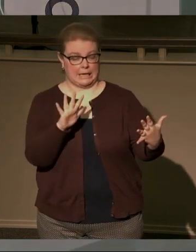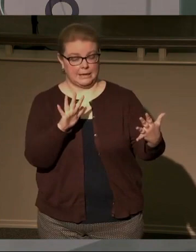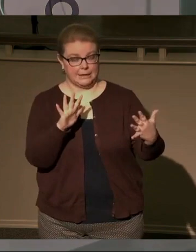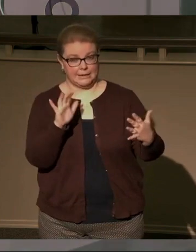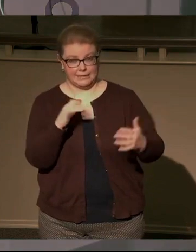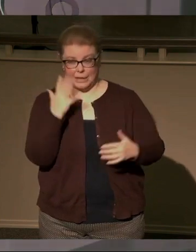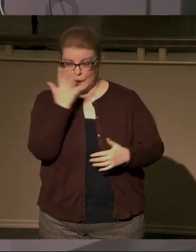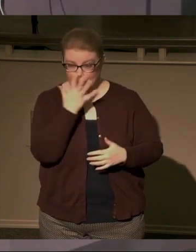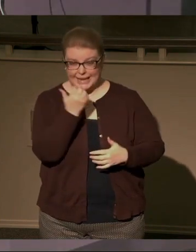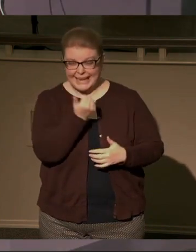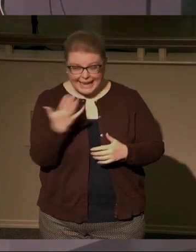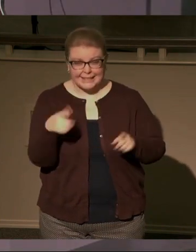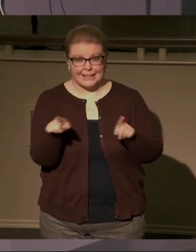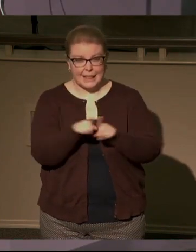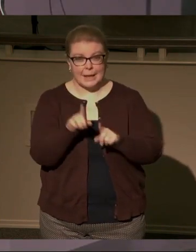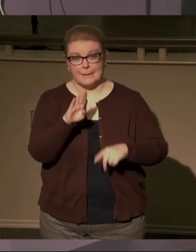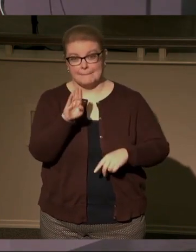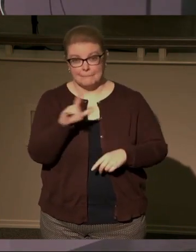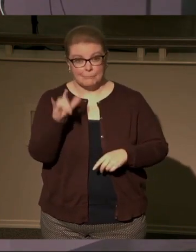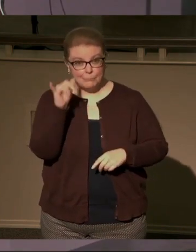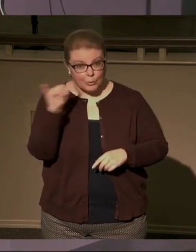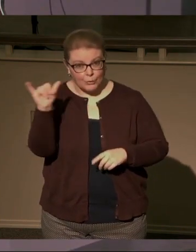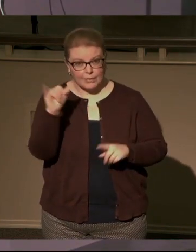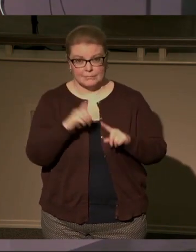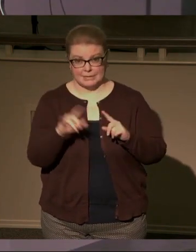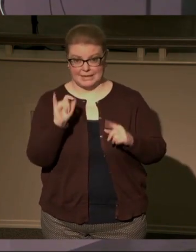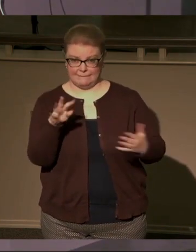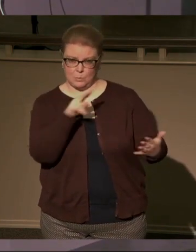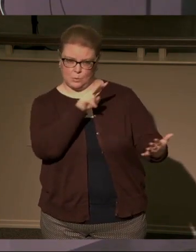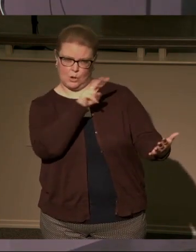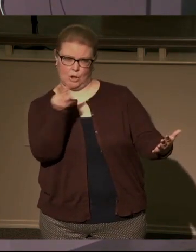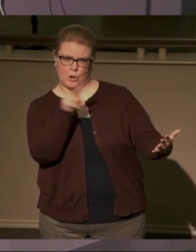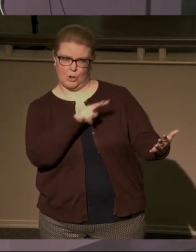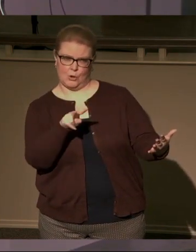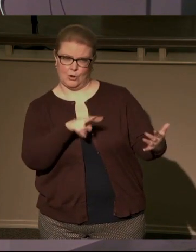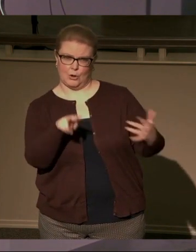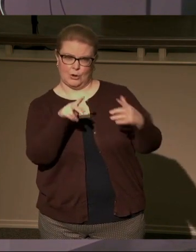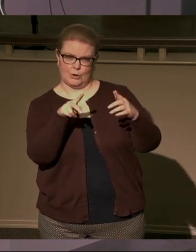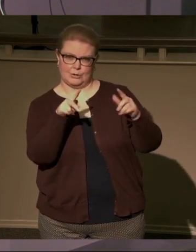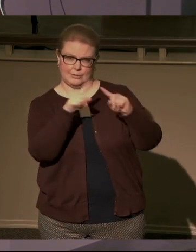looked anything like a bull. But if you look across the page here,